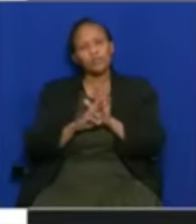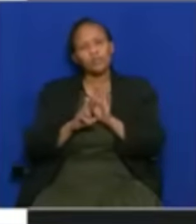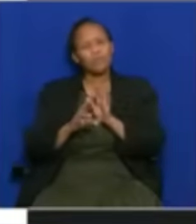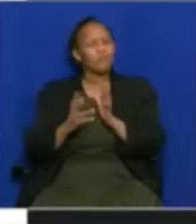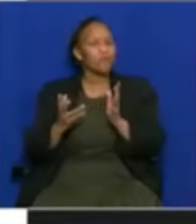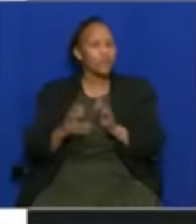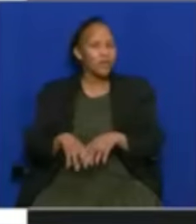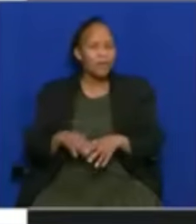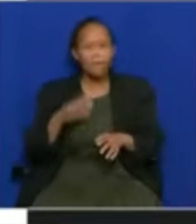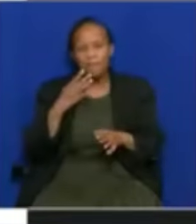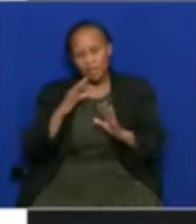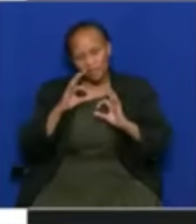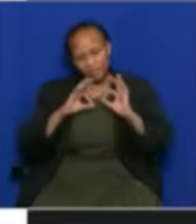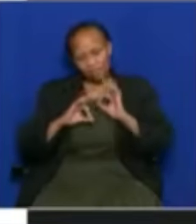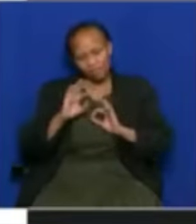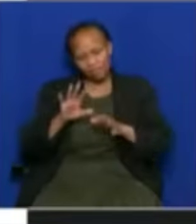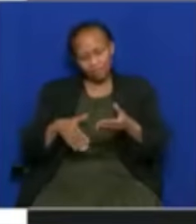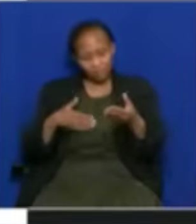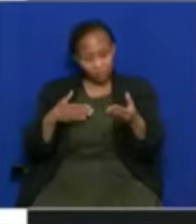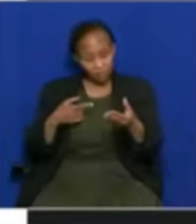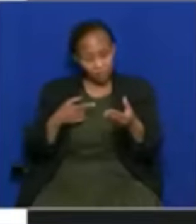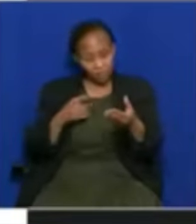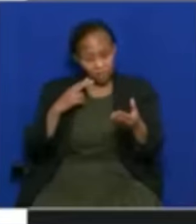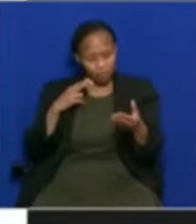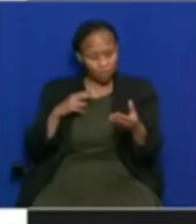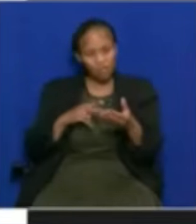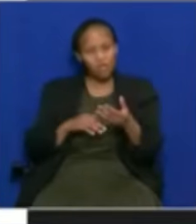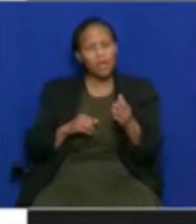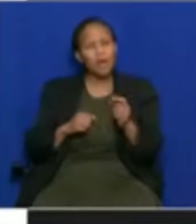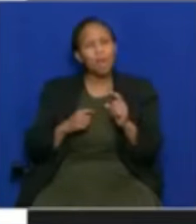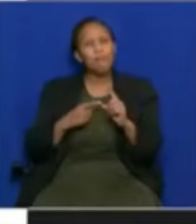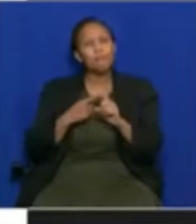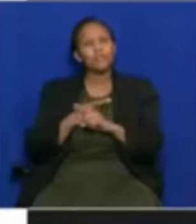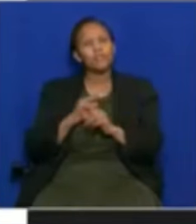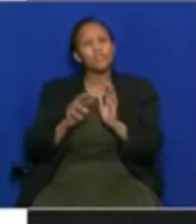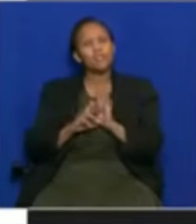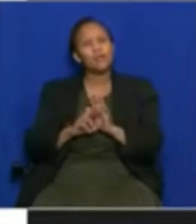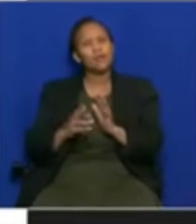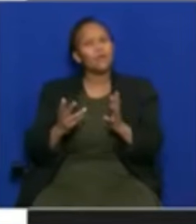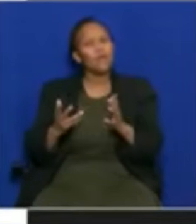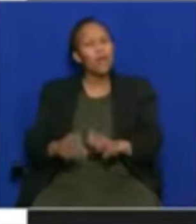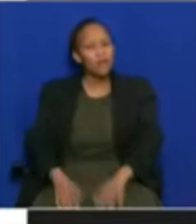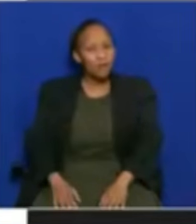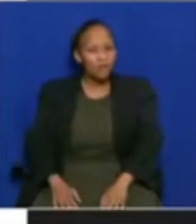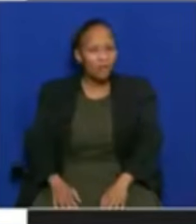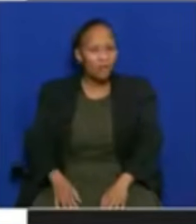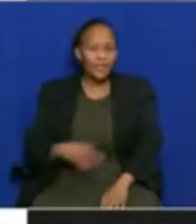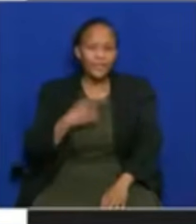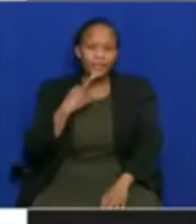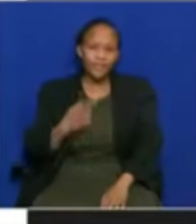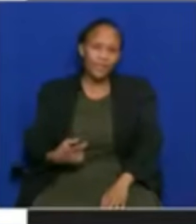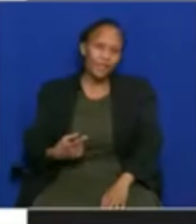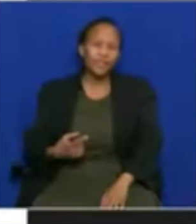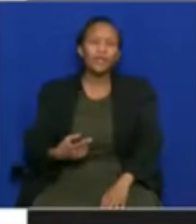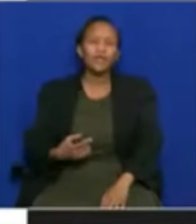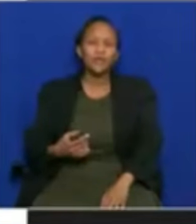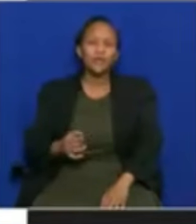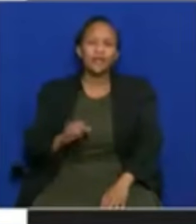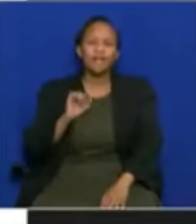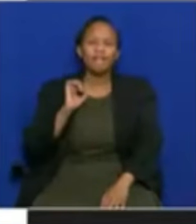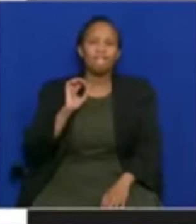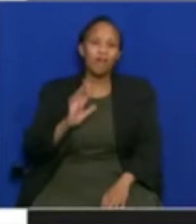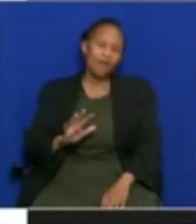that document, you will see the misrepresentation that all 5 candidates met the requirements of the post. Because